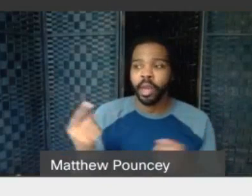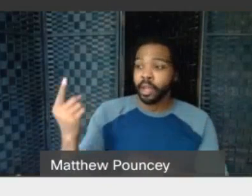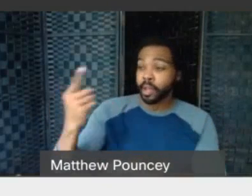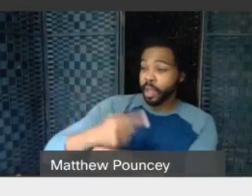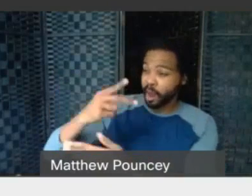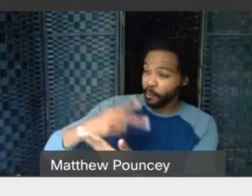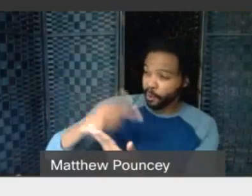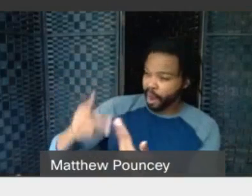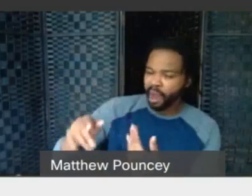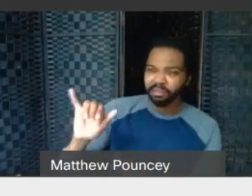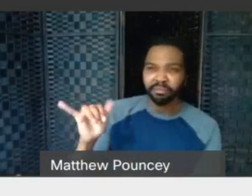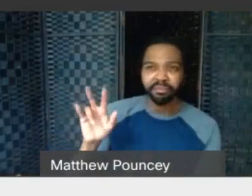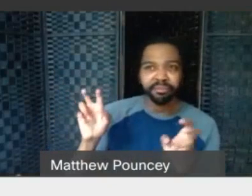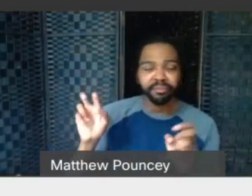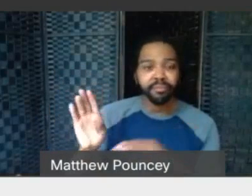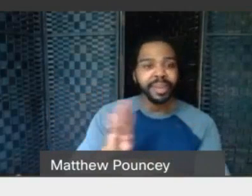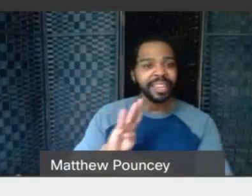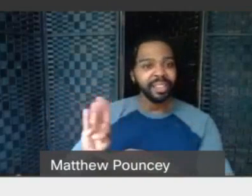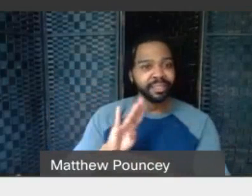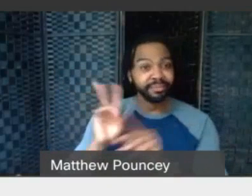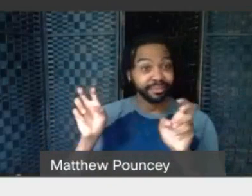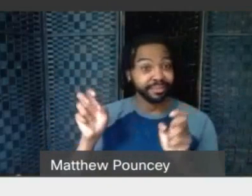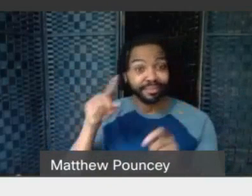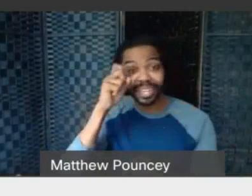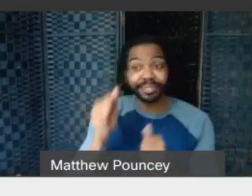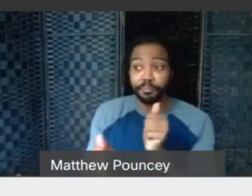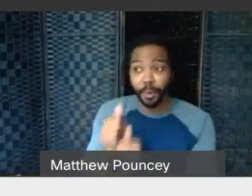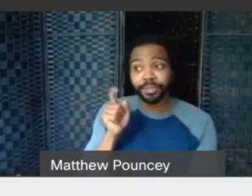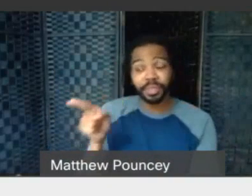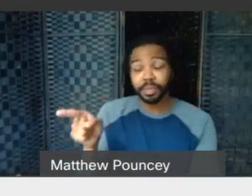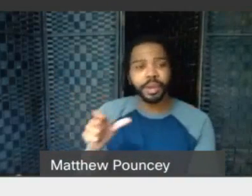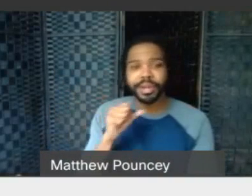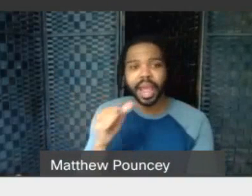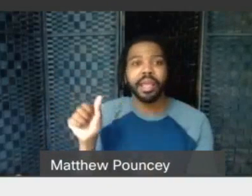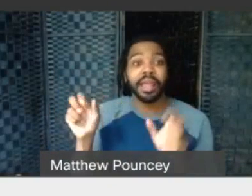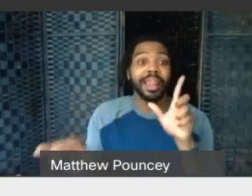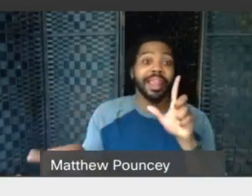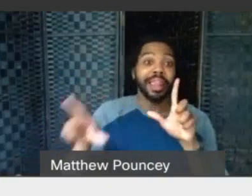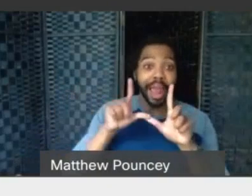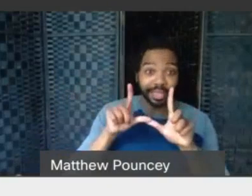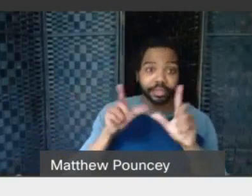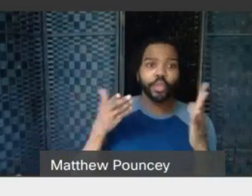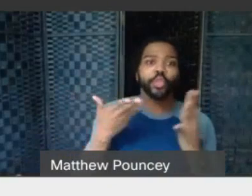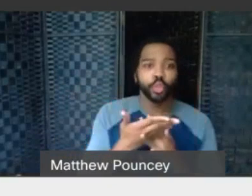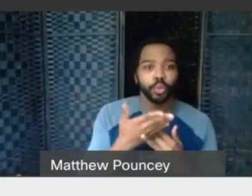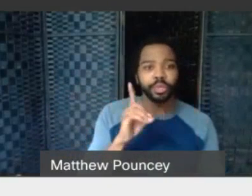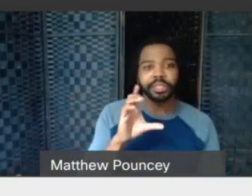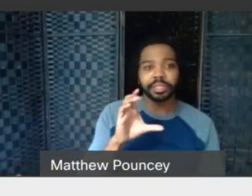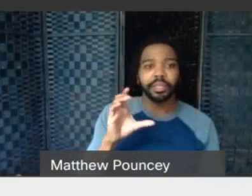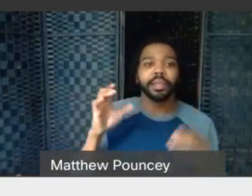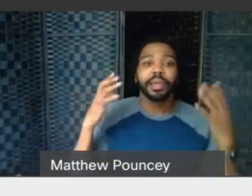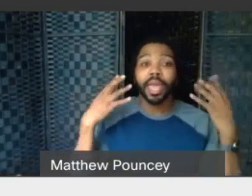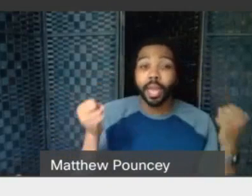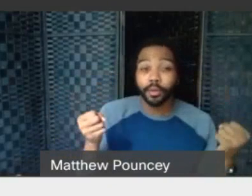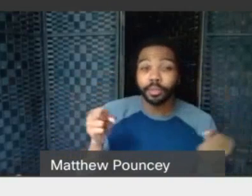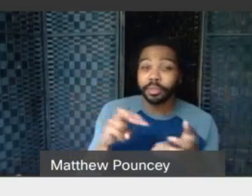as a business in that sense, because most of them are not licensed by DC Health, and so they're going